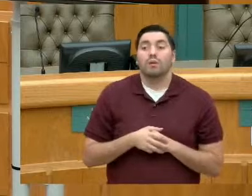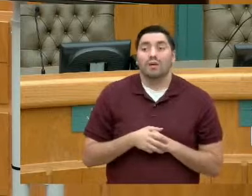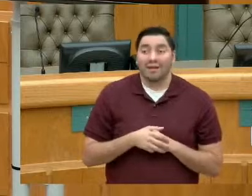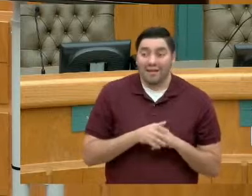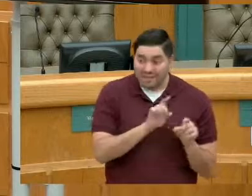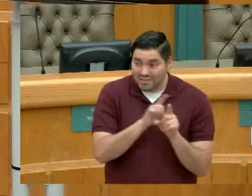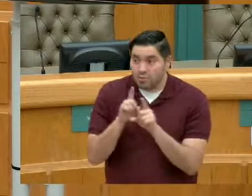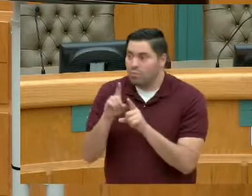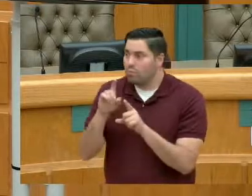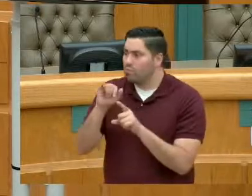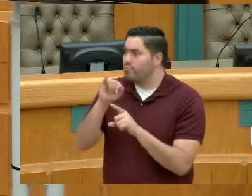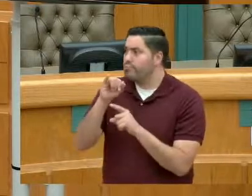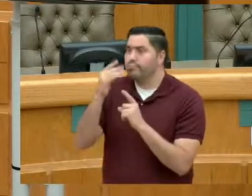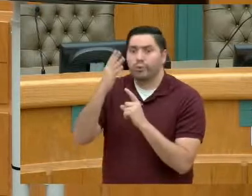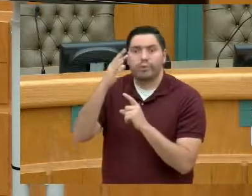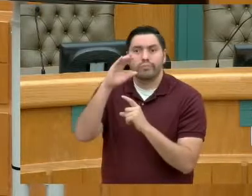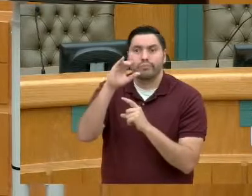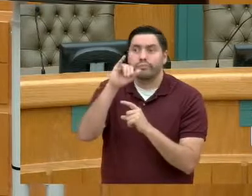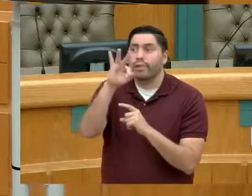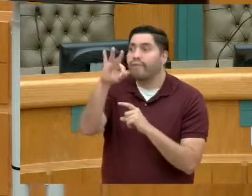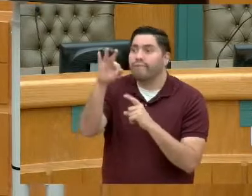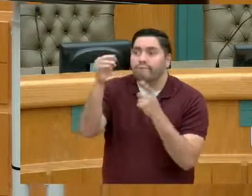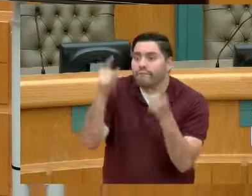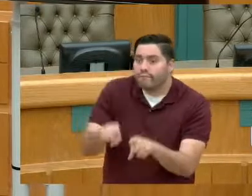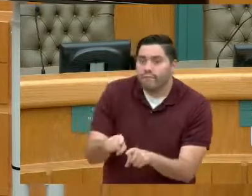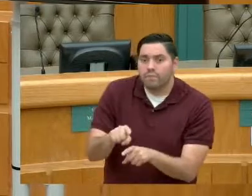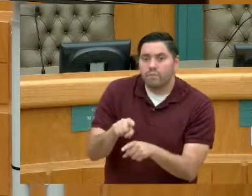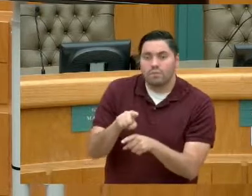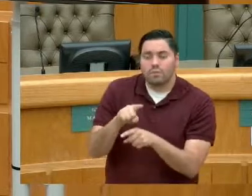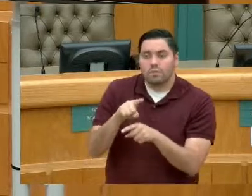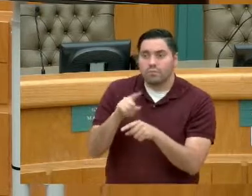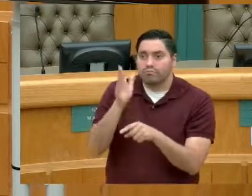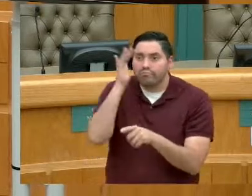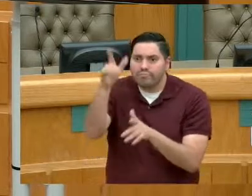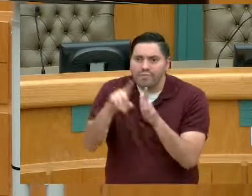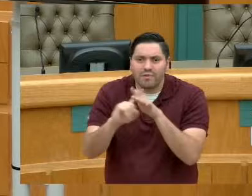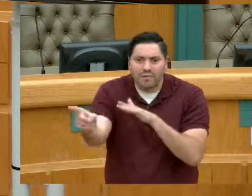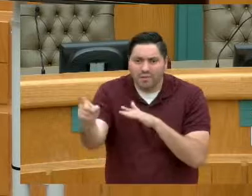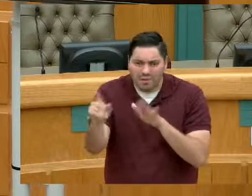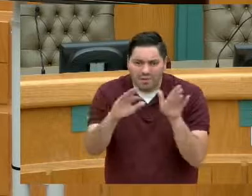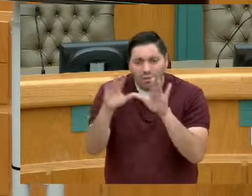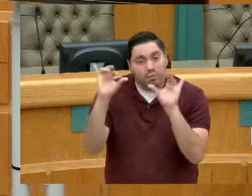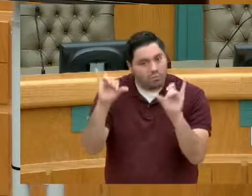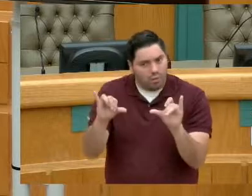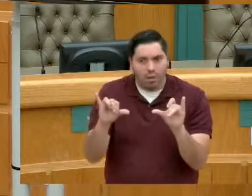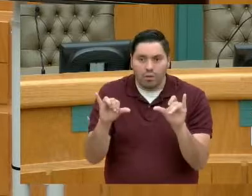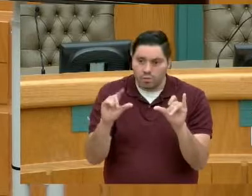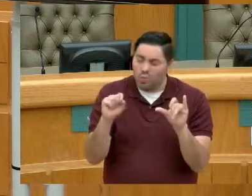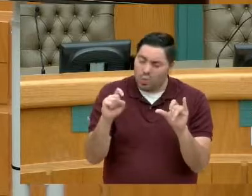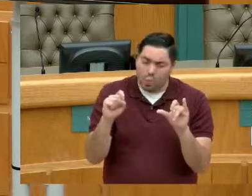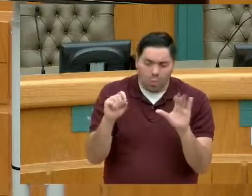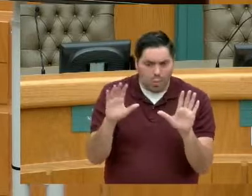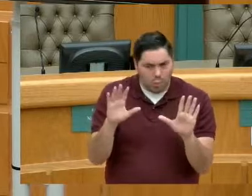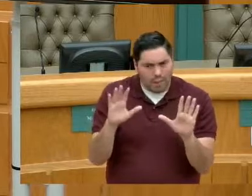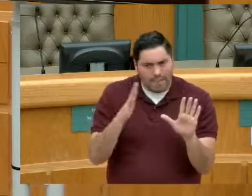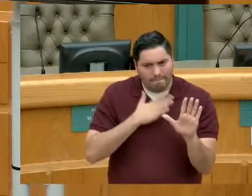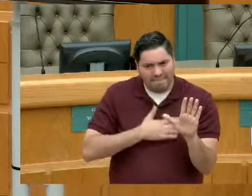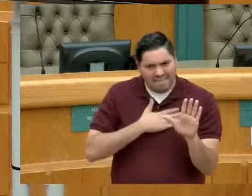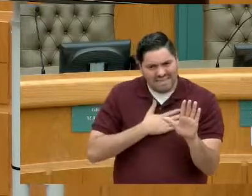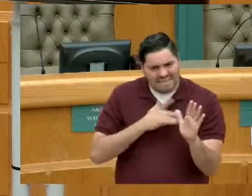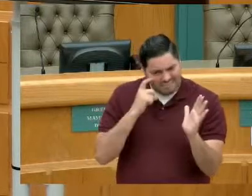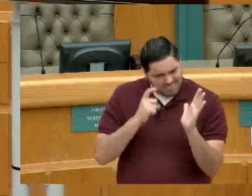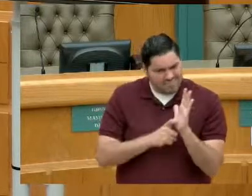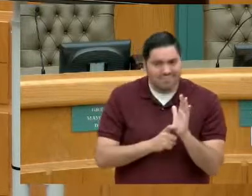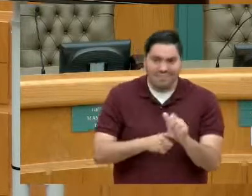we would do in case of an eventual evacuation. So I just think it's really important that we all recognize that